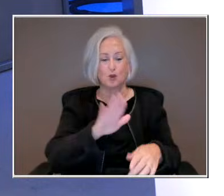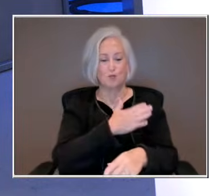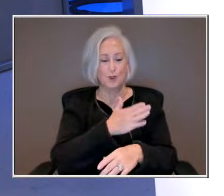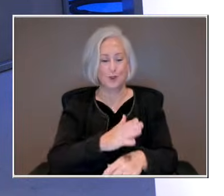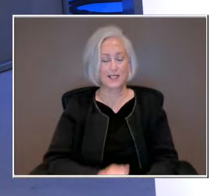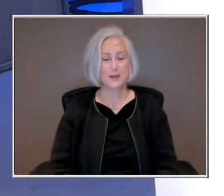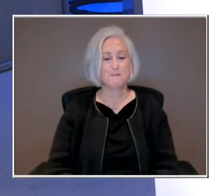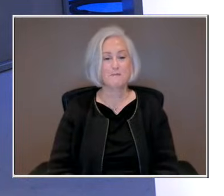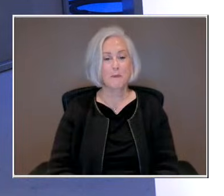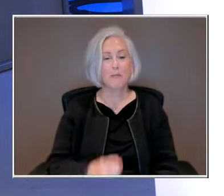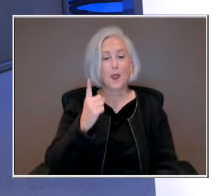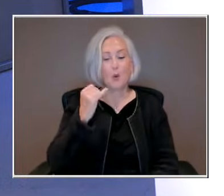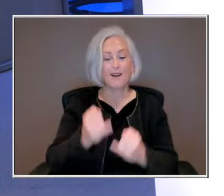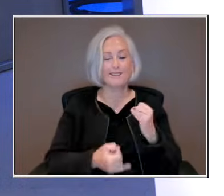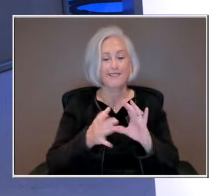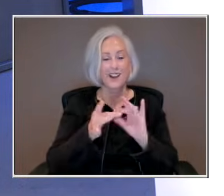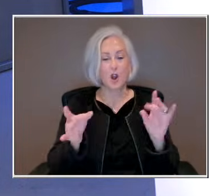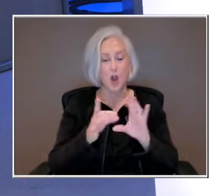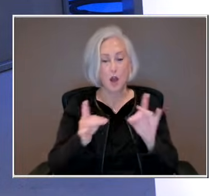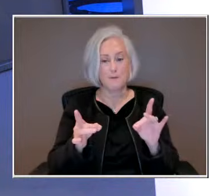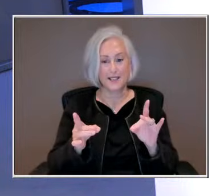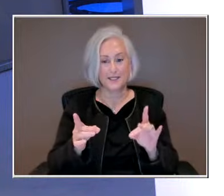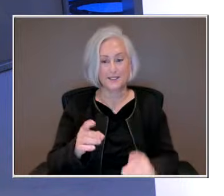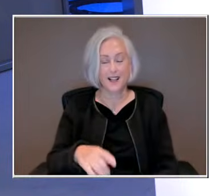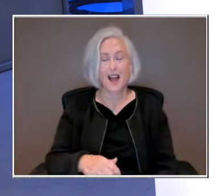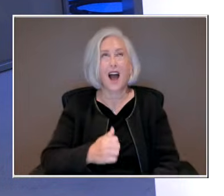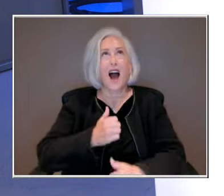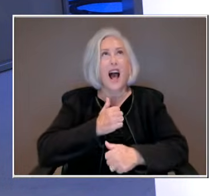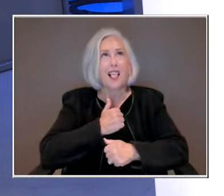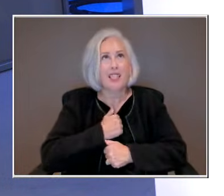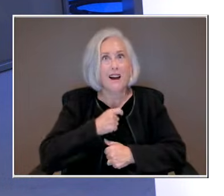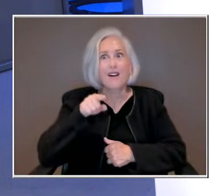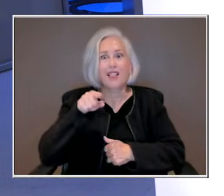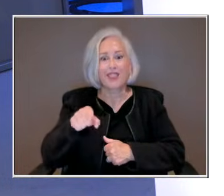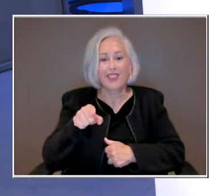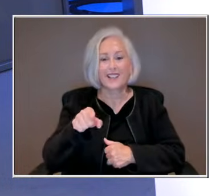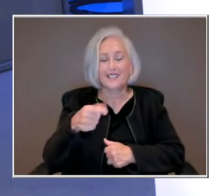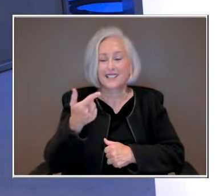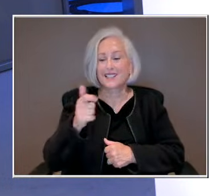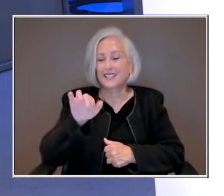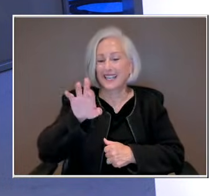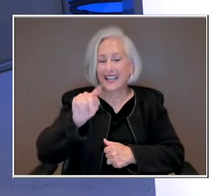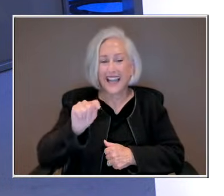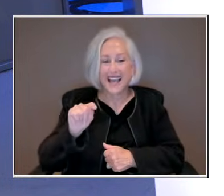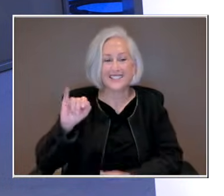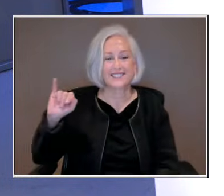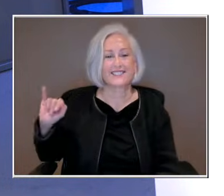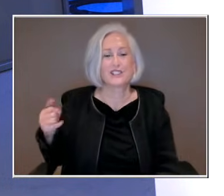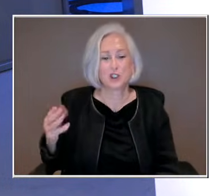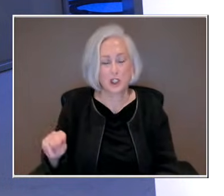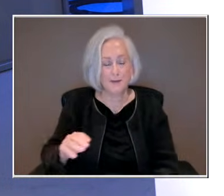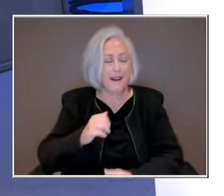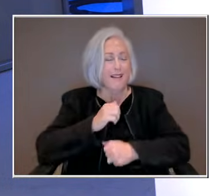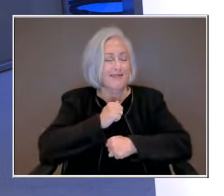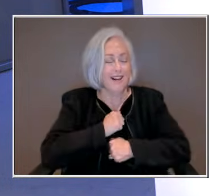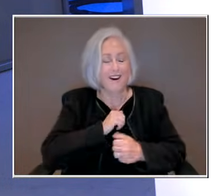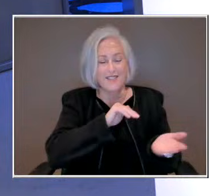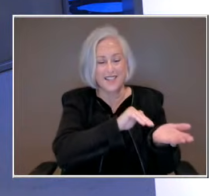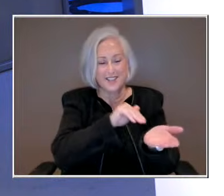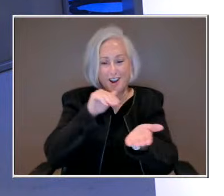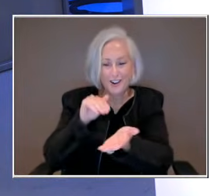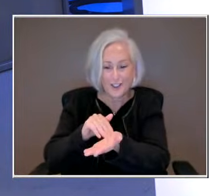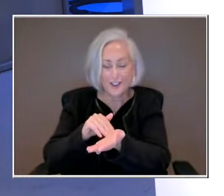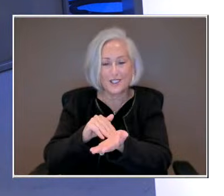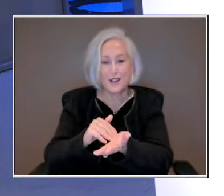Joellen McGranahan. She writes, love this guest. She's talking about Jim, and I also love the doctors. More programs like